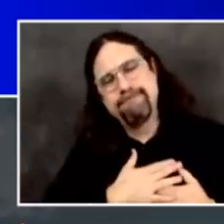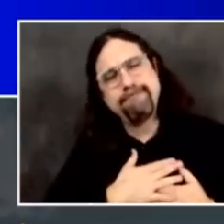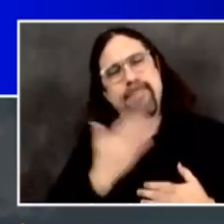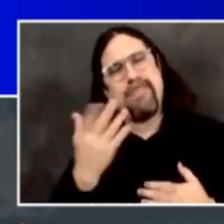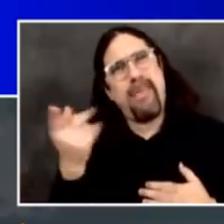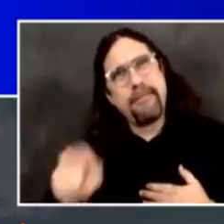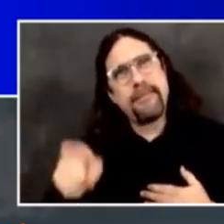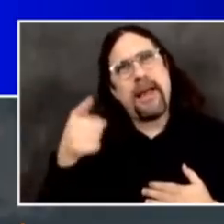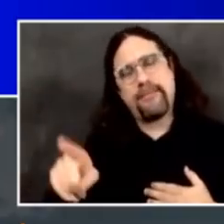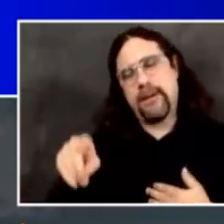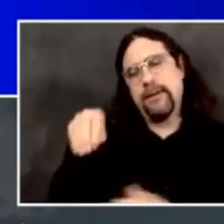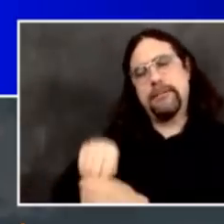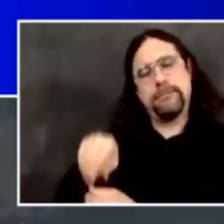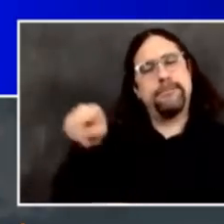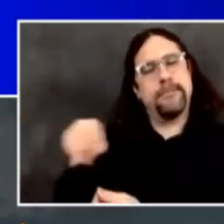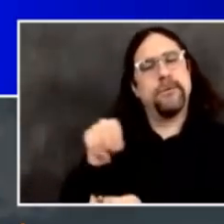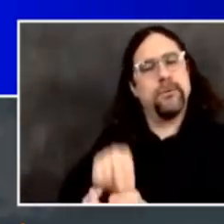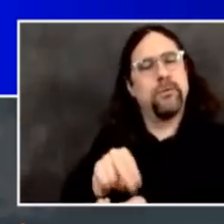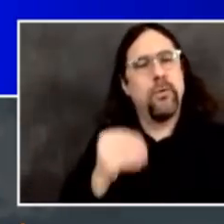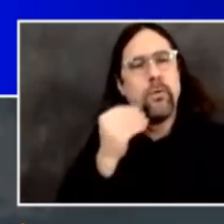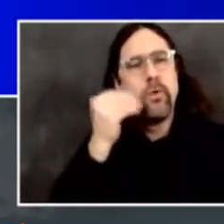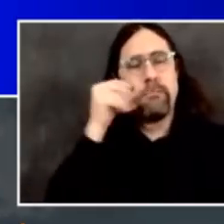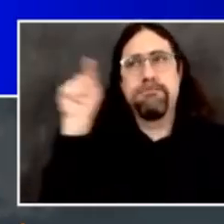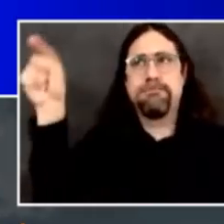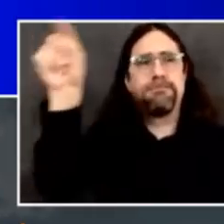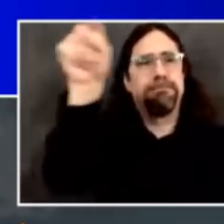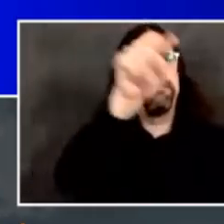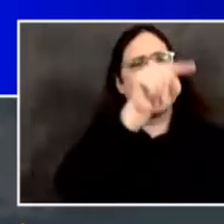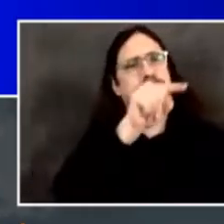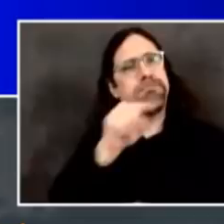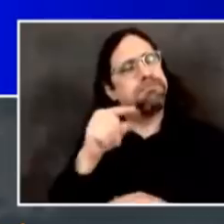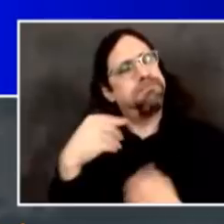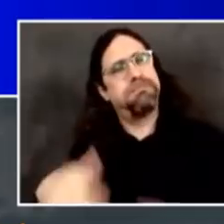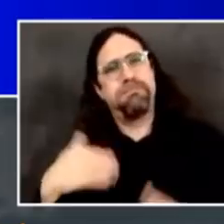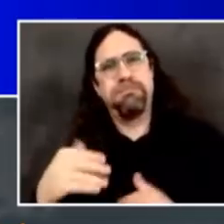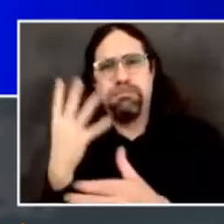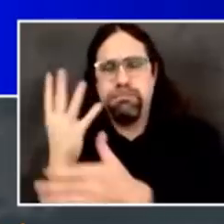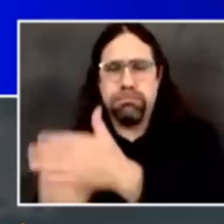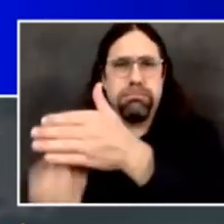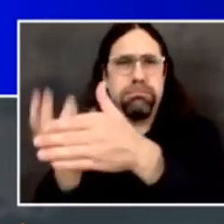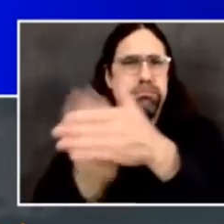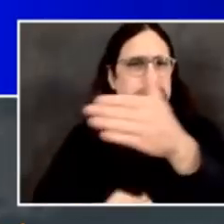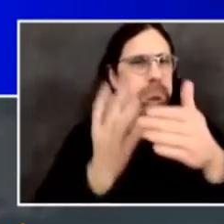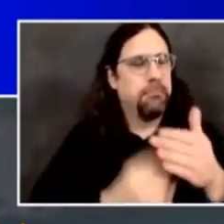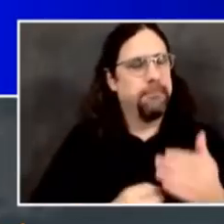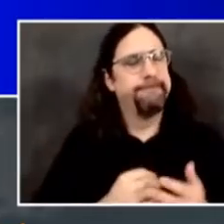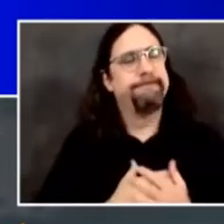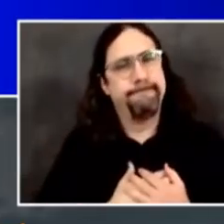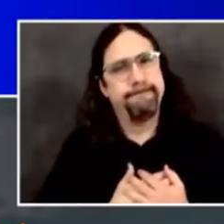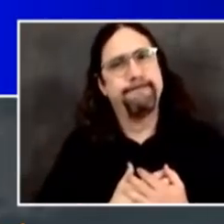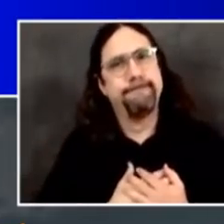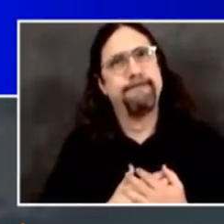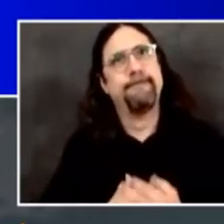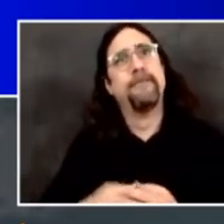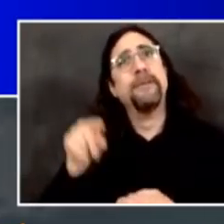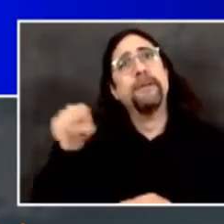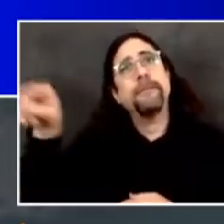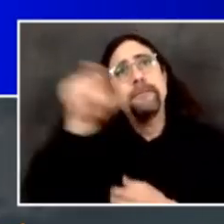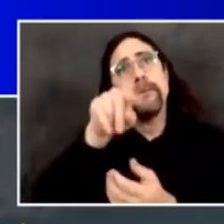So when I think about a nursing home, I think about the people, the parents, the grandparents, the